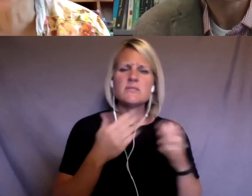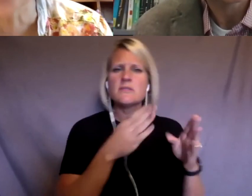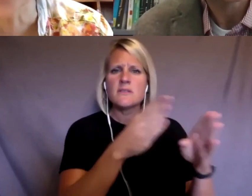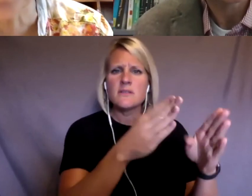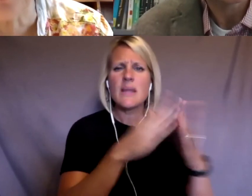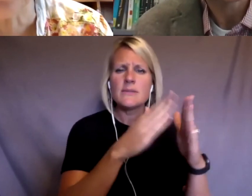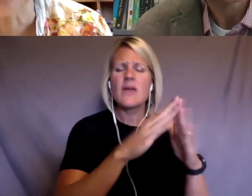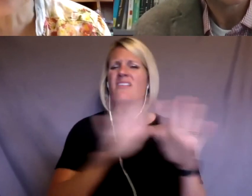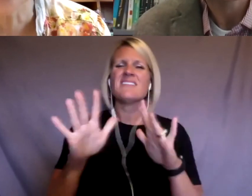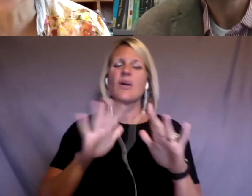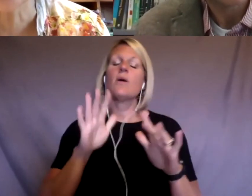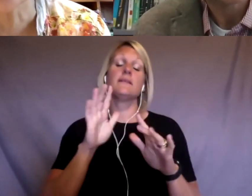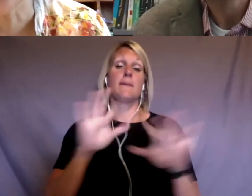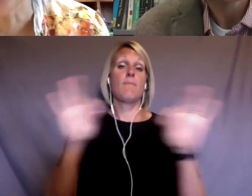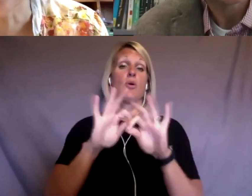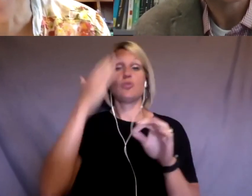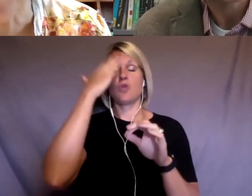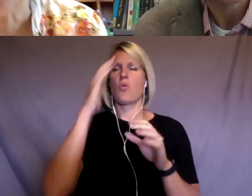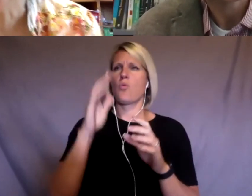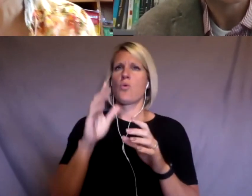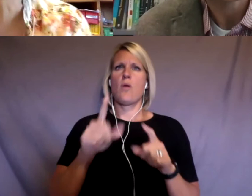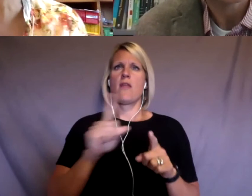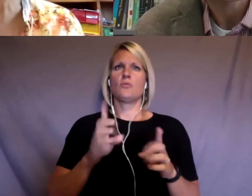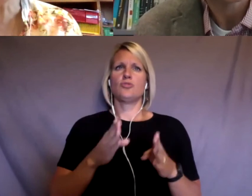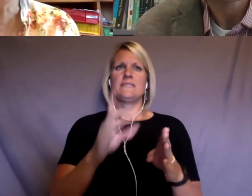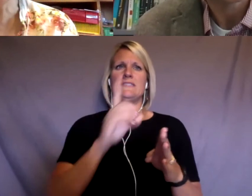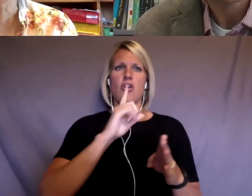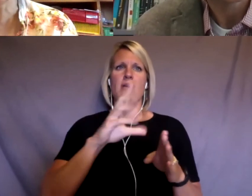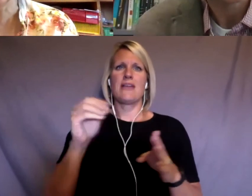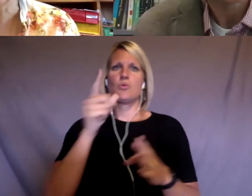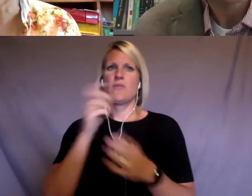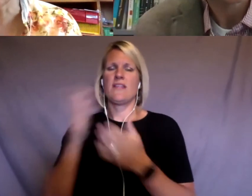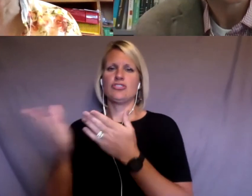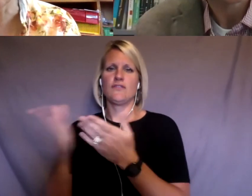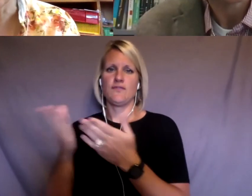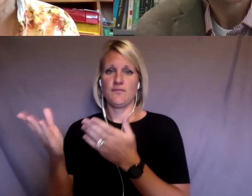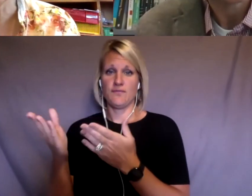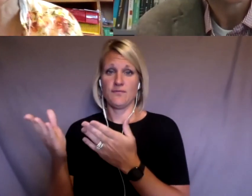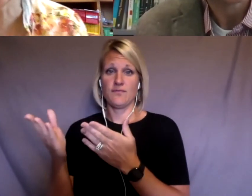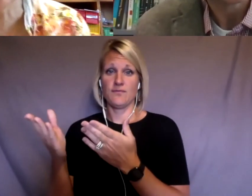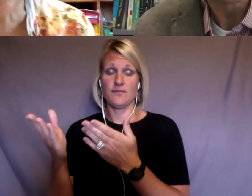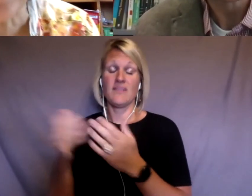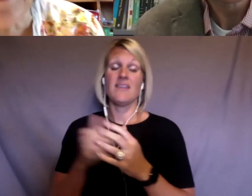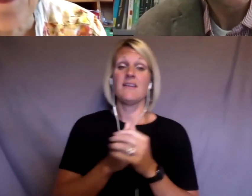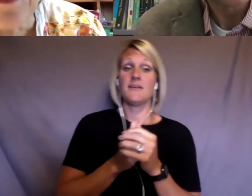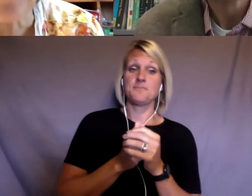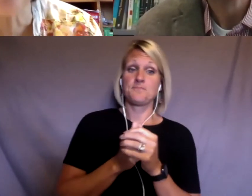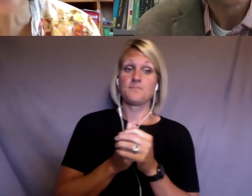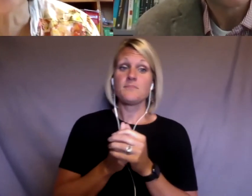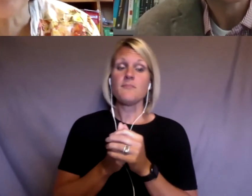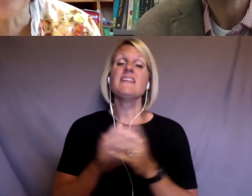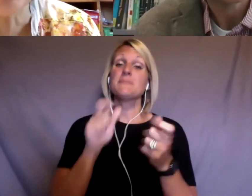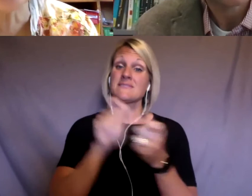the community context where these streets are, and the community context in terms of the particular characteristics